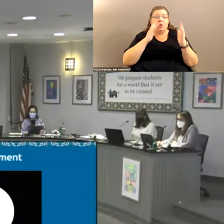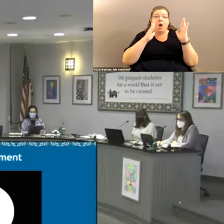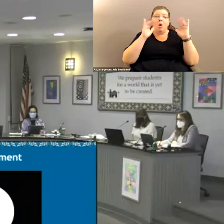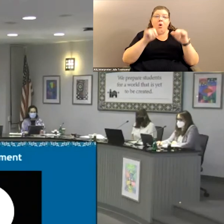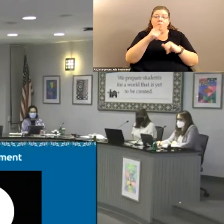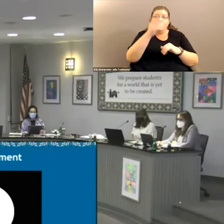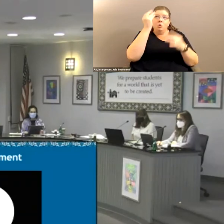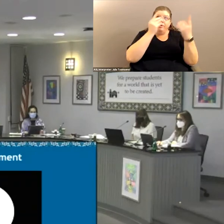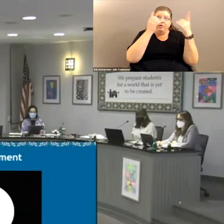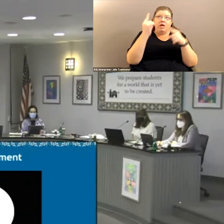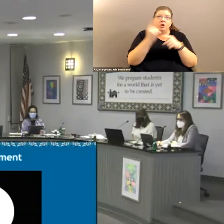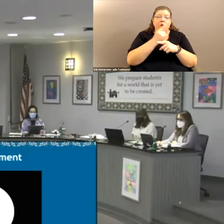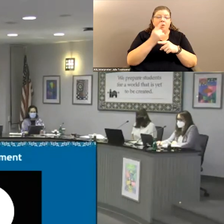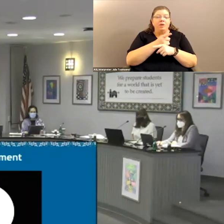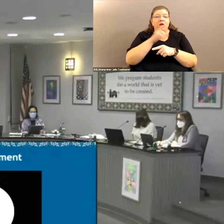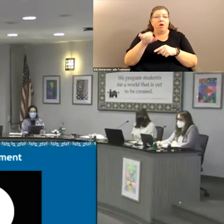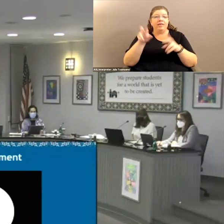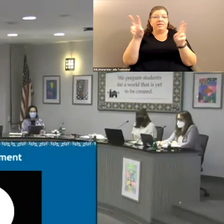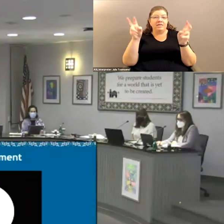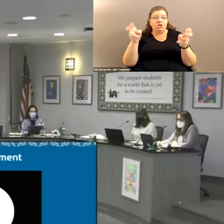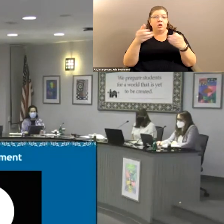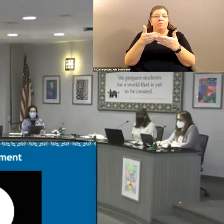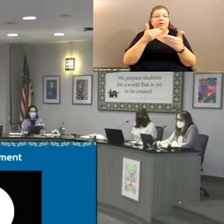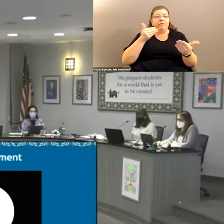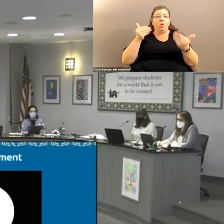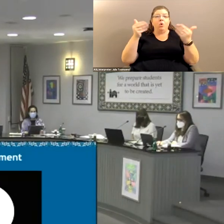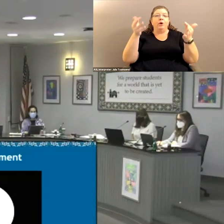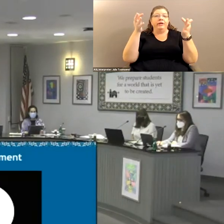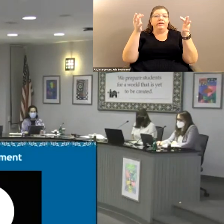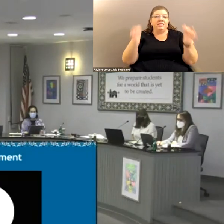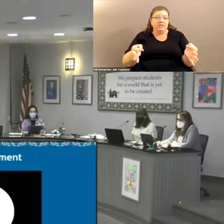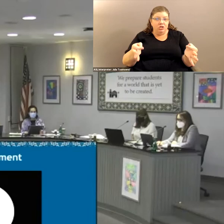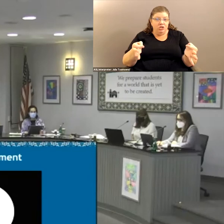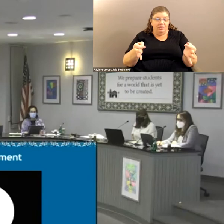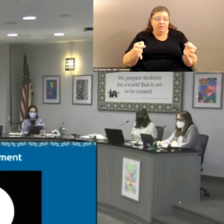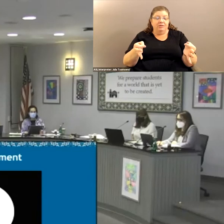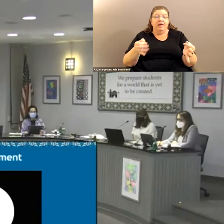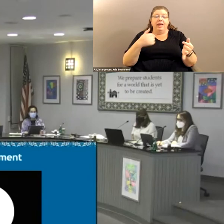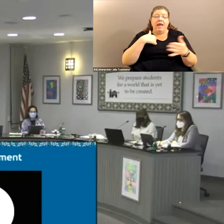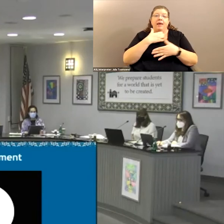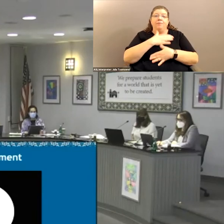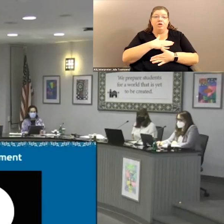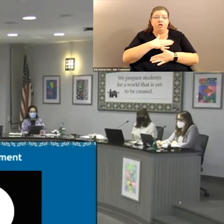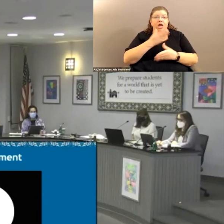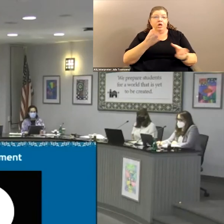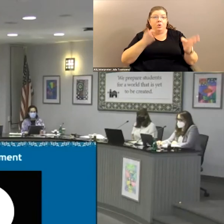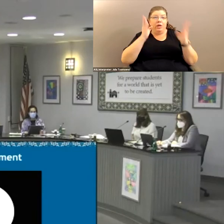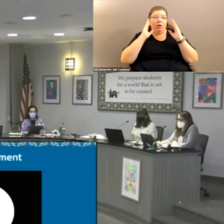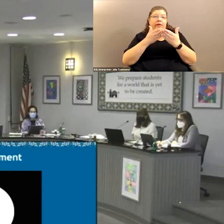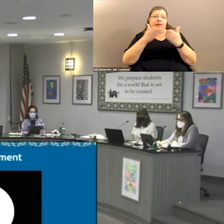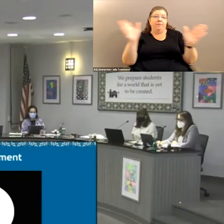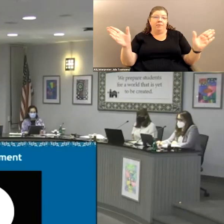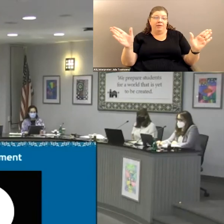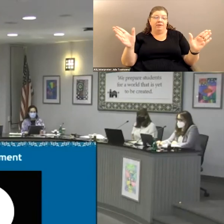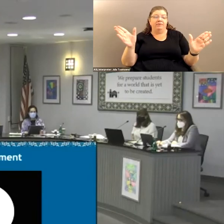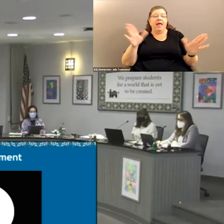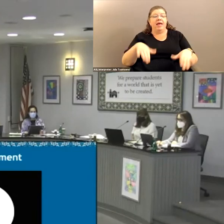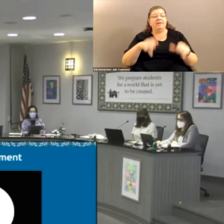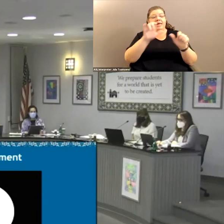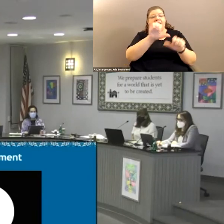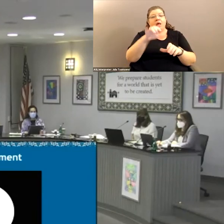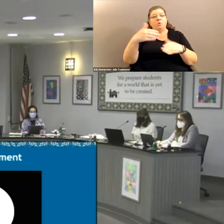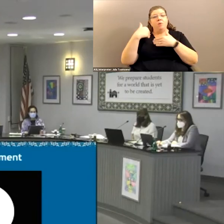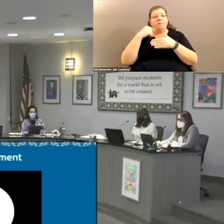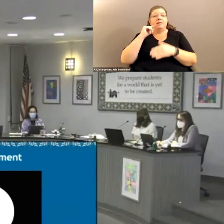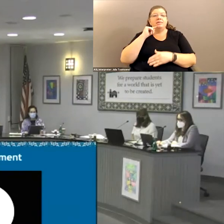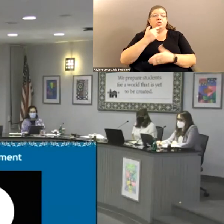properly on this issue before making any decisions and i do appreciate you hearing out the public and taking that responsibility